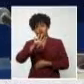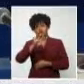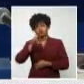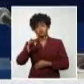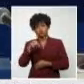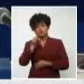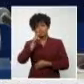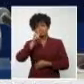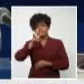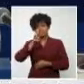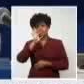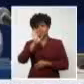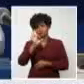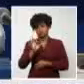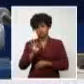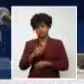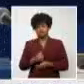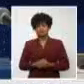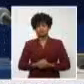4.13%.